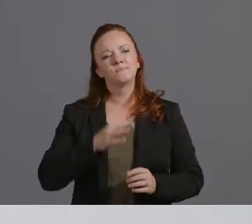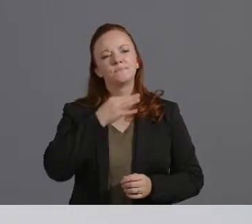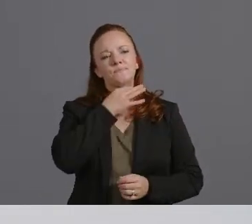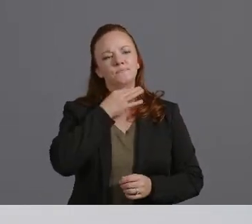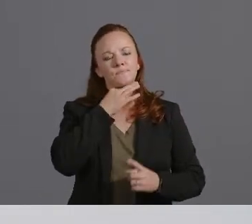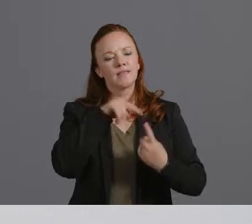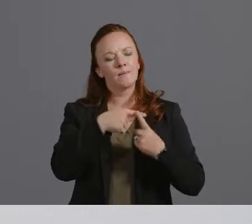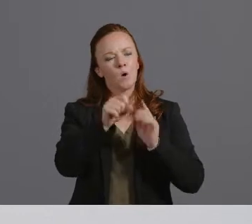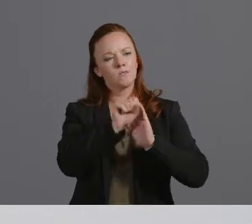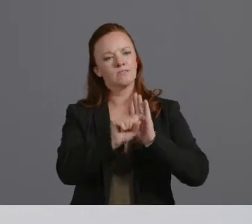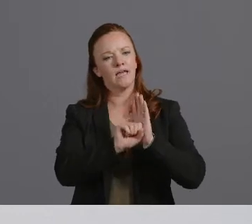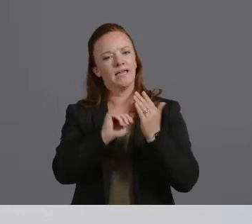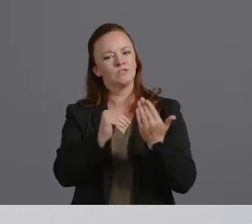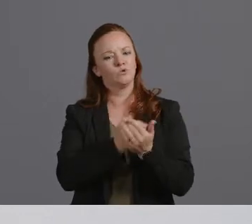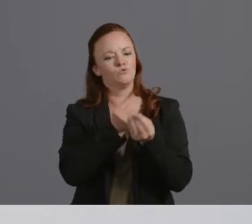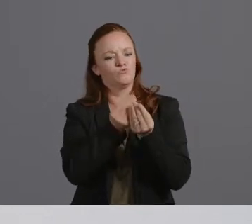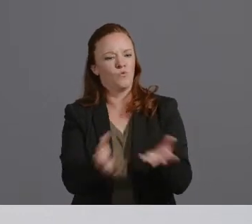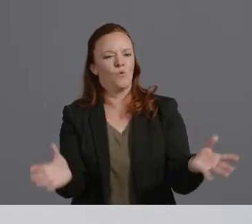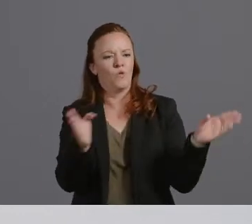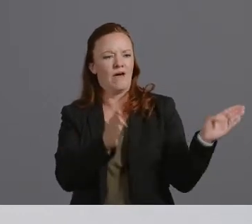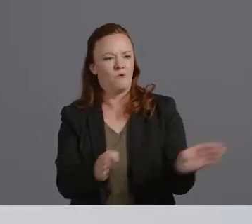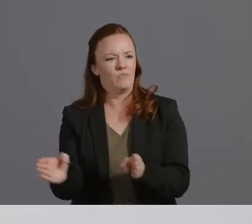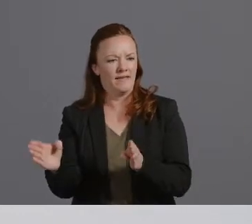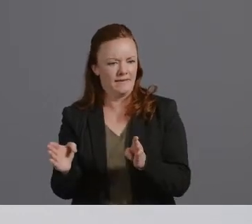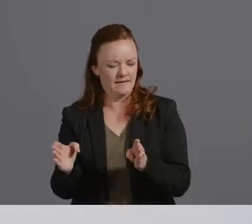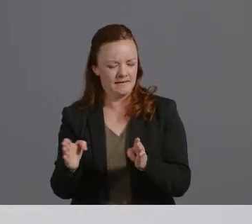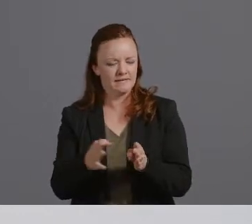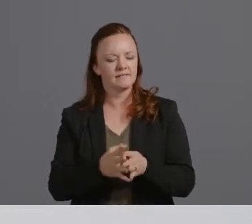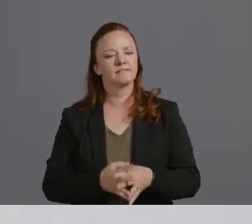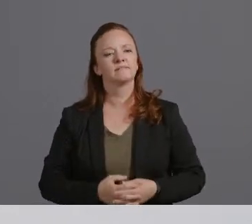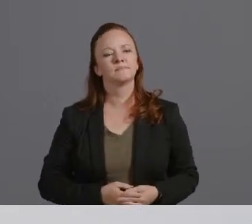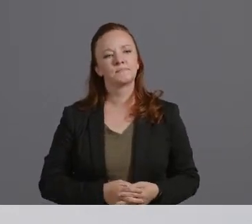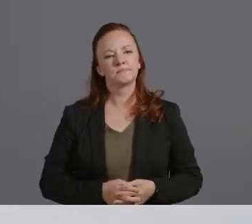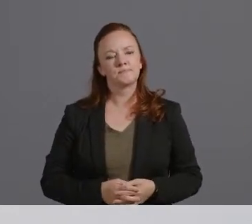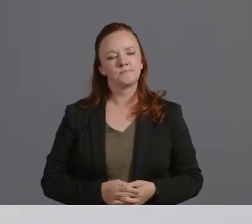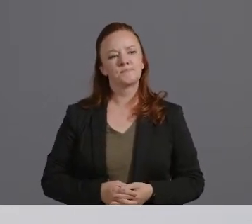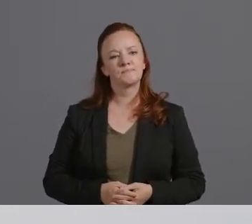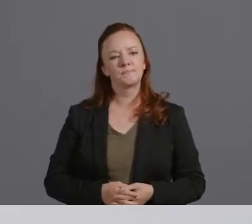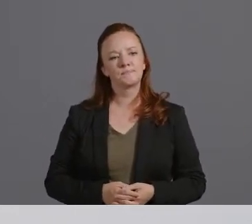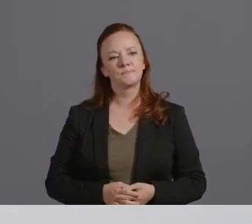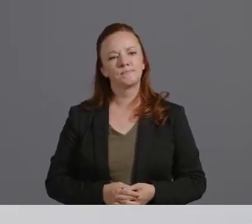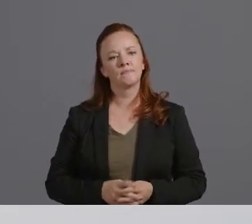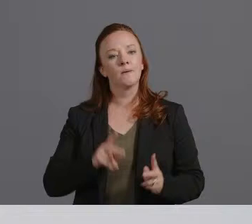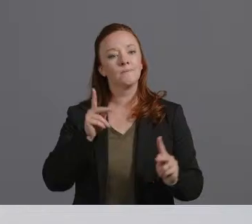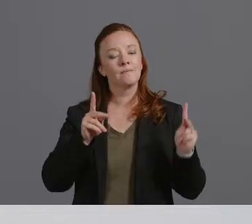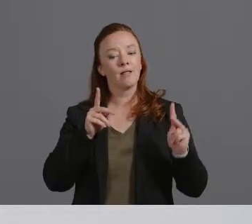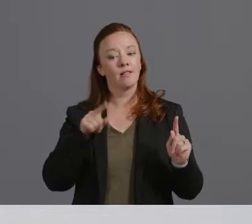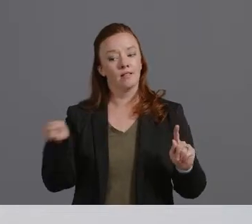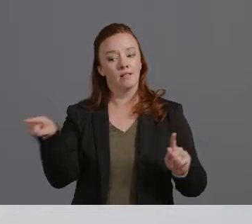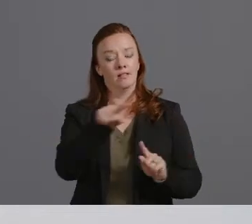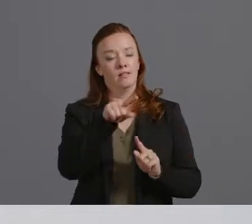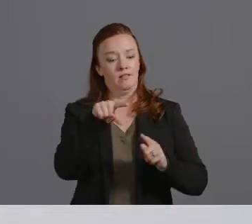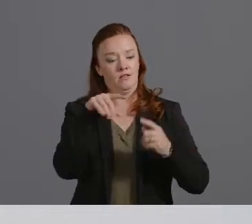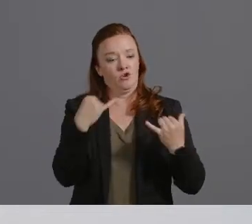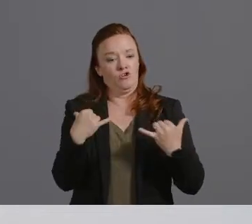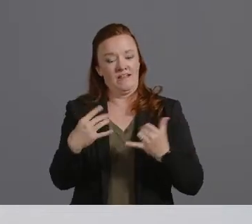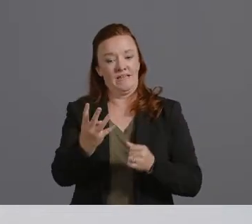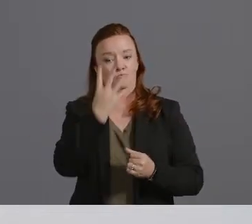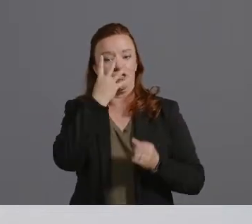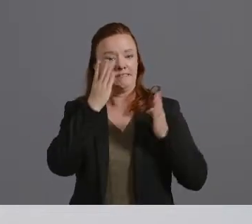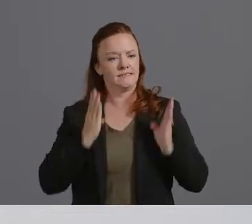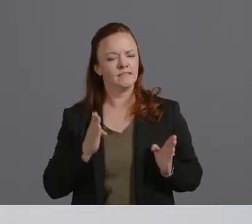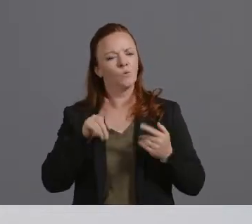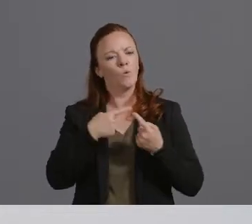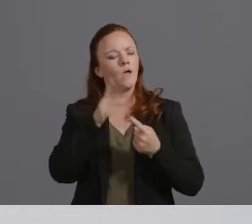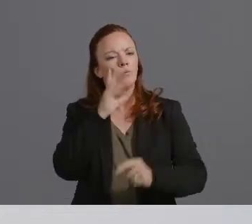state's new rollout plan. When are people in prisons going to get vaccinated? Is that something that